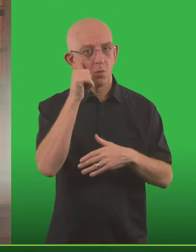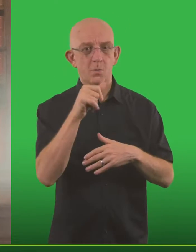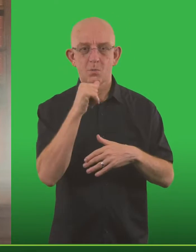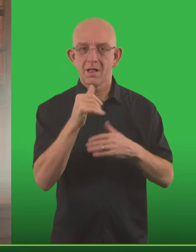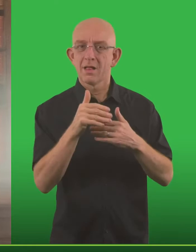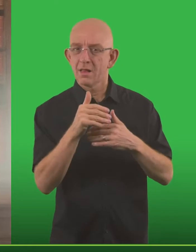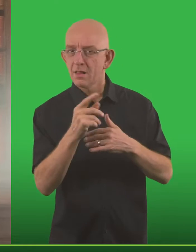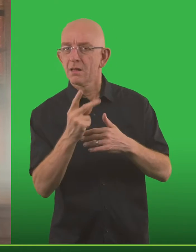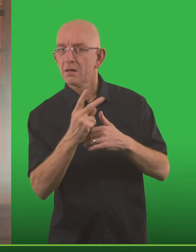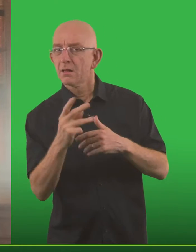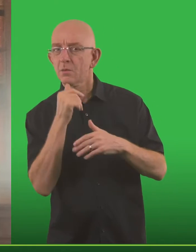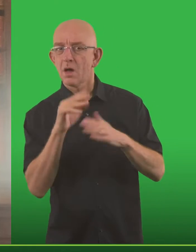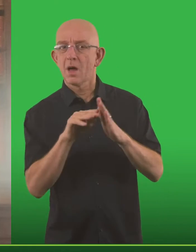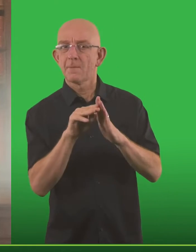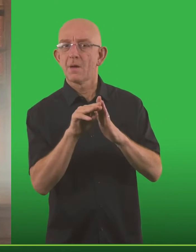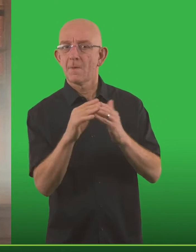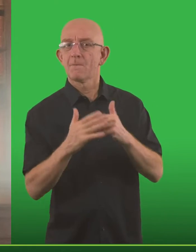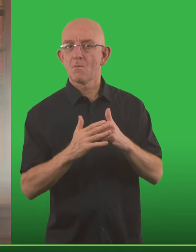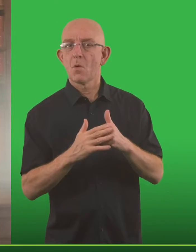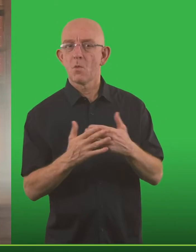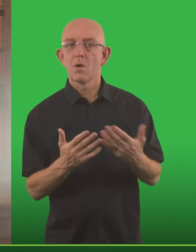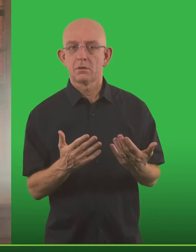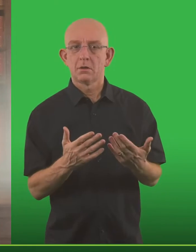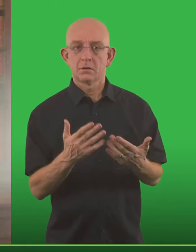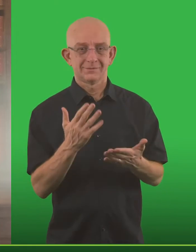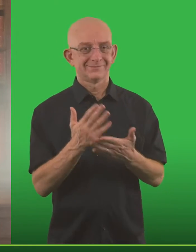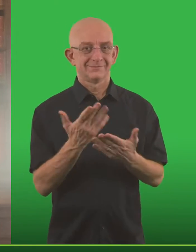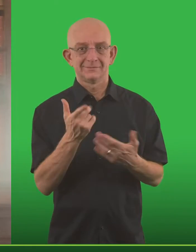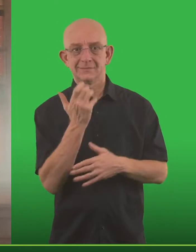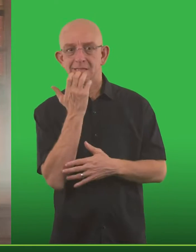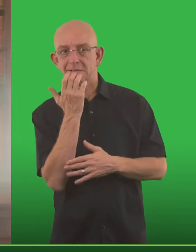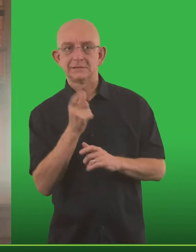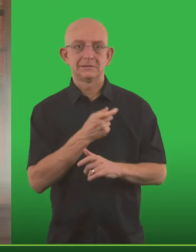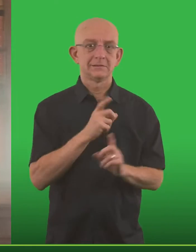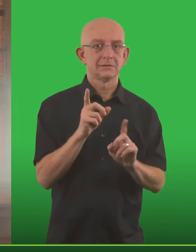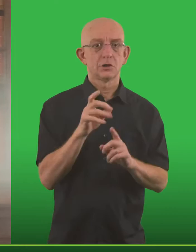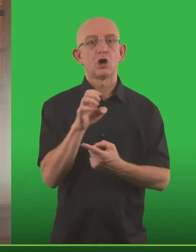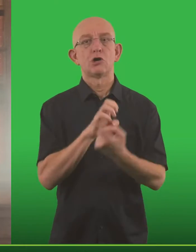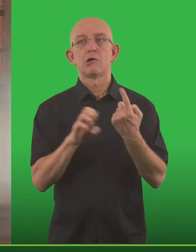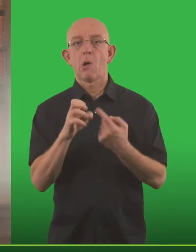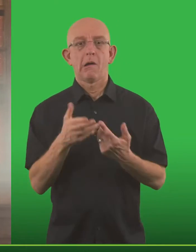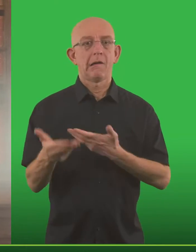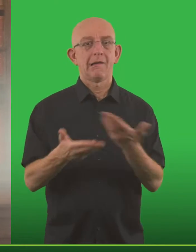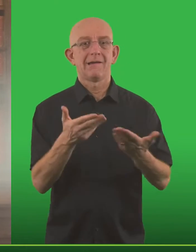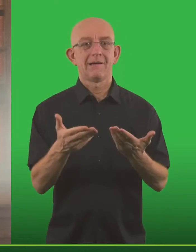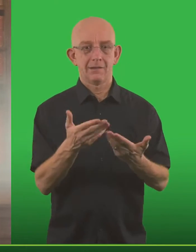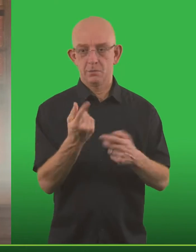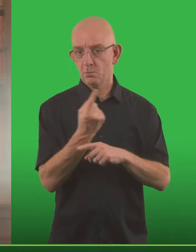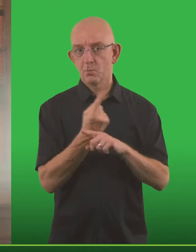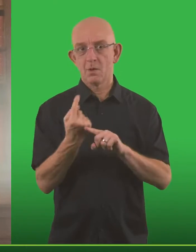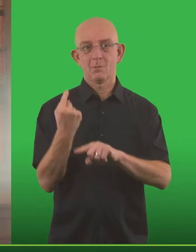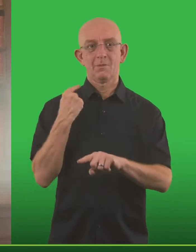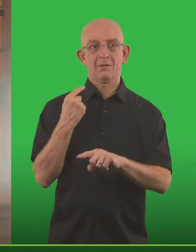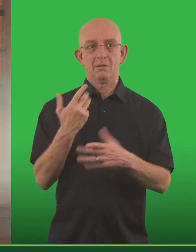really clear, false dawns here. I think we will continue to see rise for a couple of weeks to come, and obviously there's some nail biting still to come on the